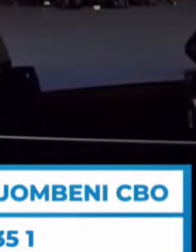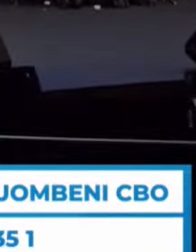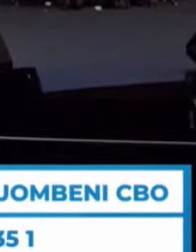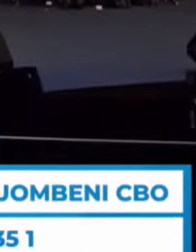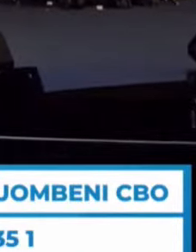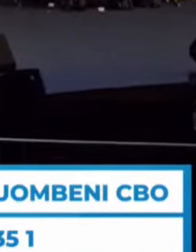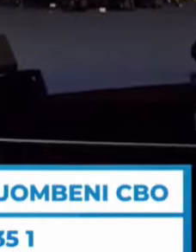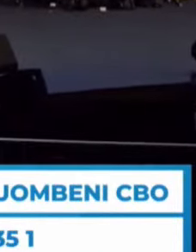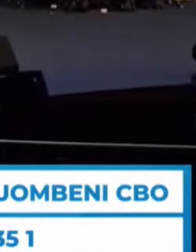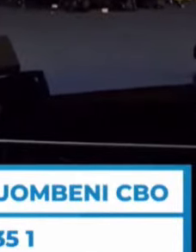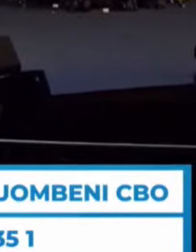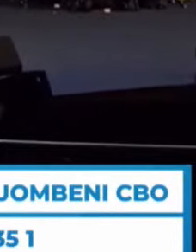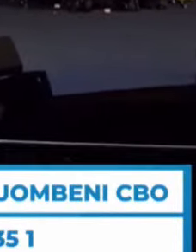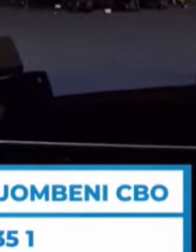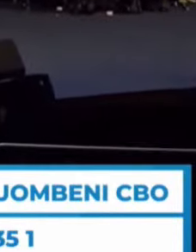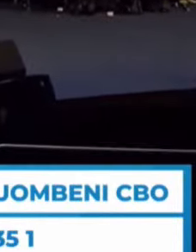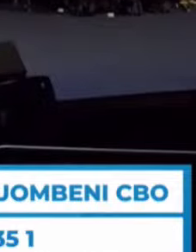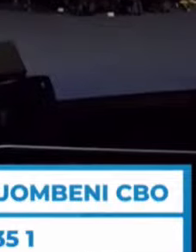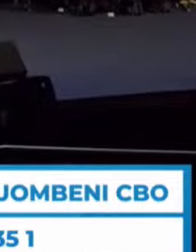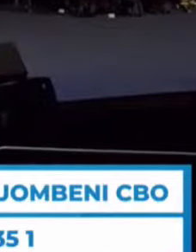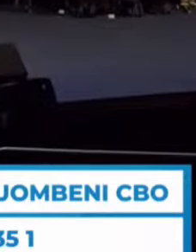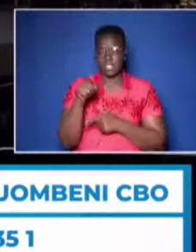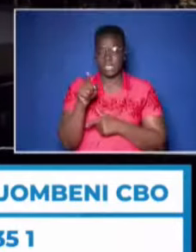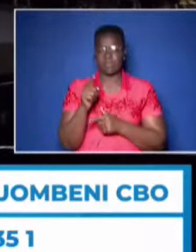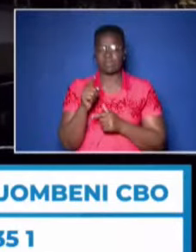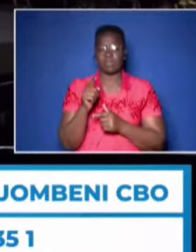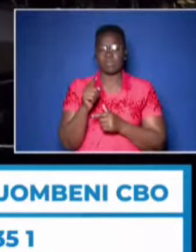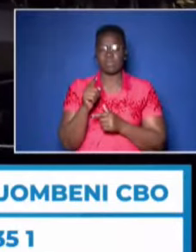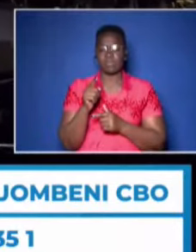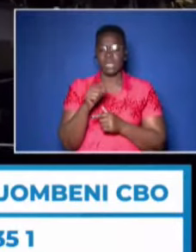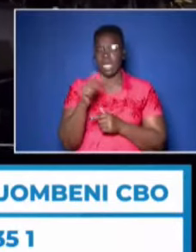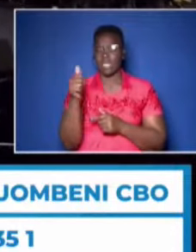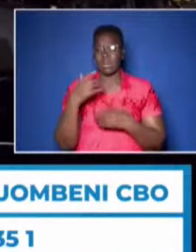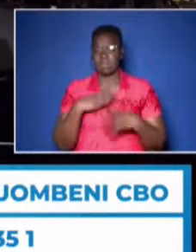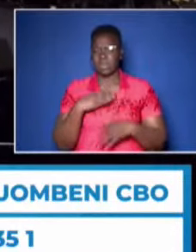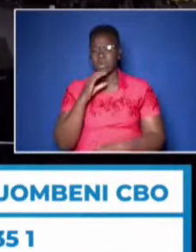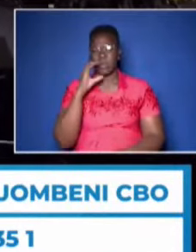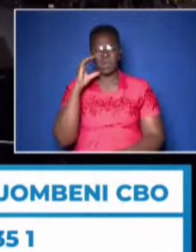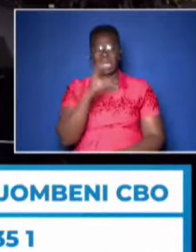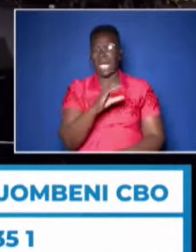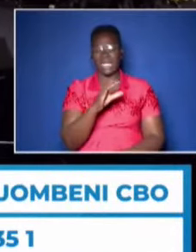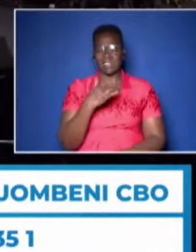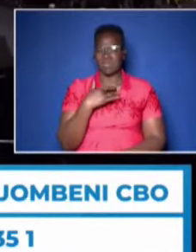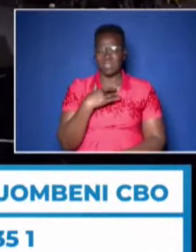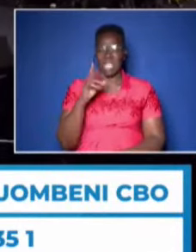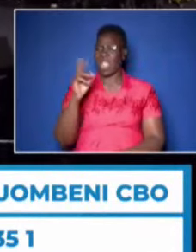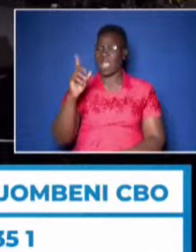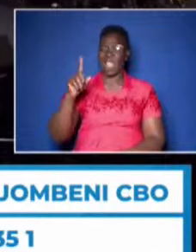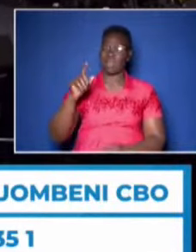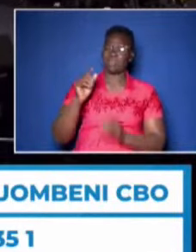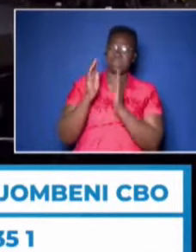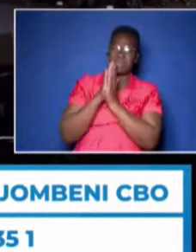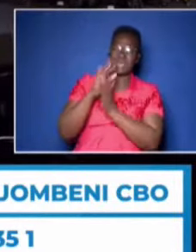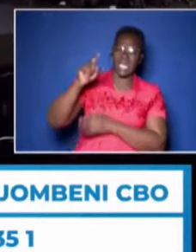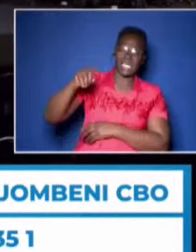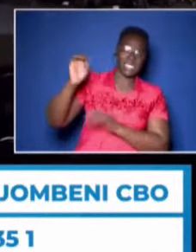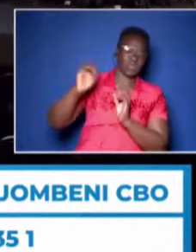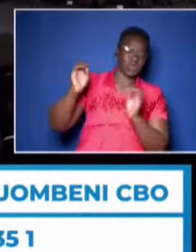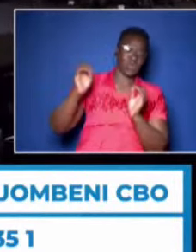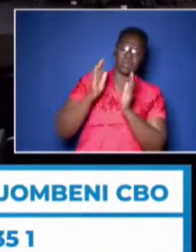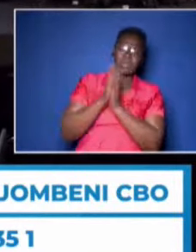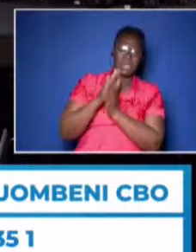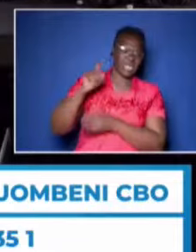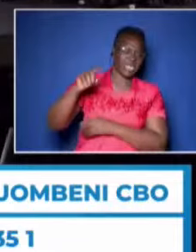you they began cursing back they did not want the pray they began saying